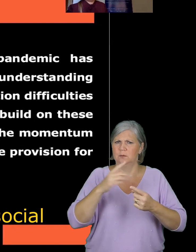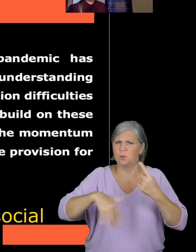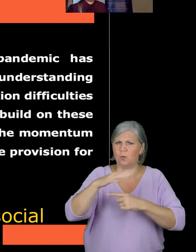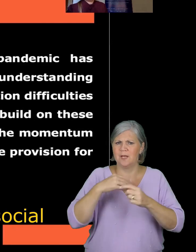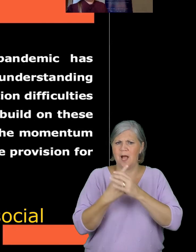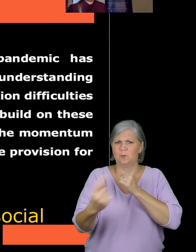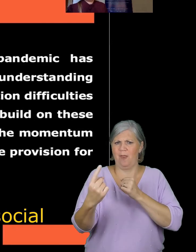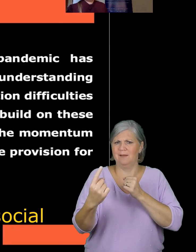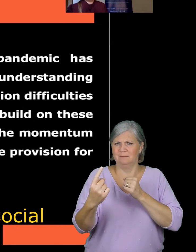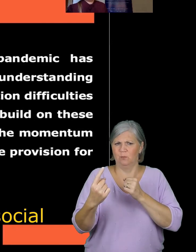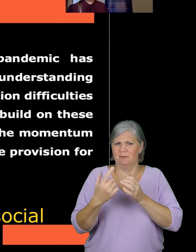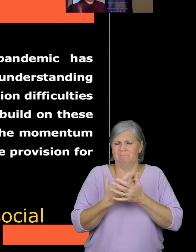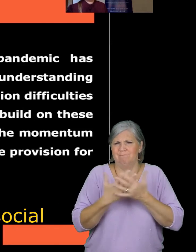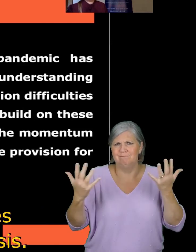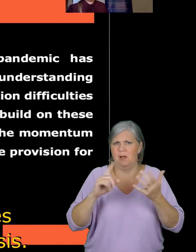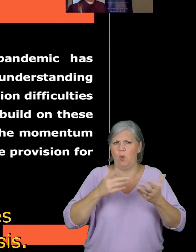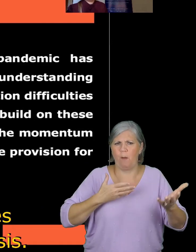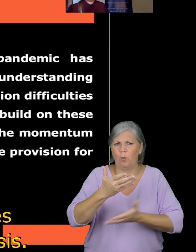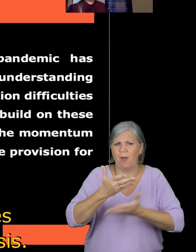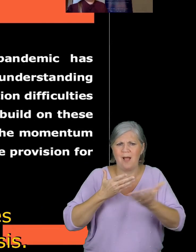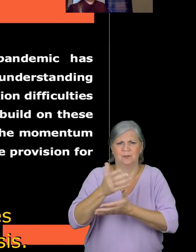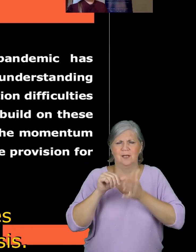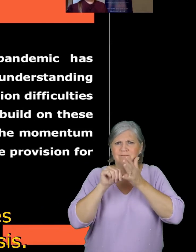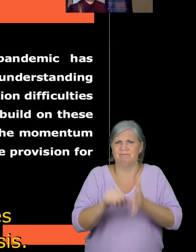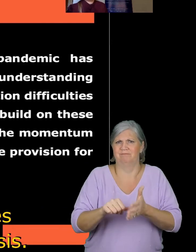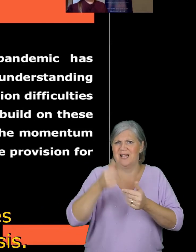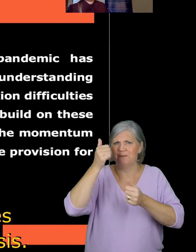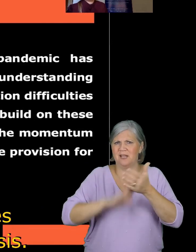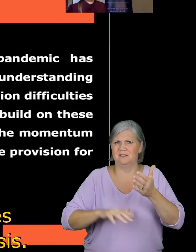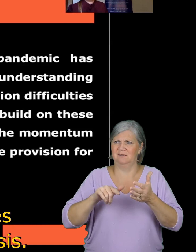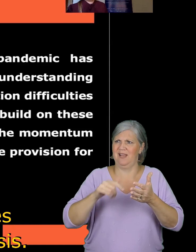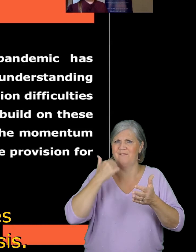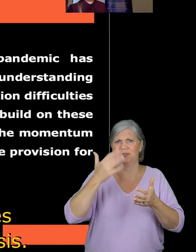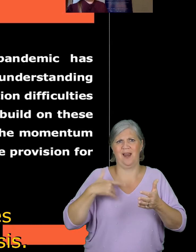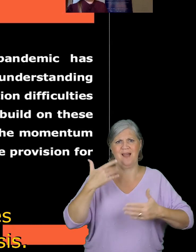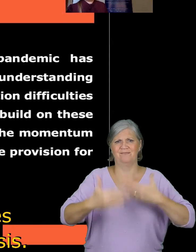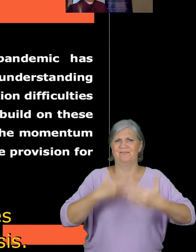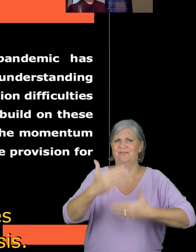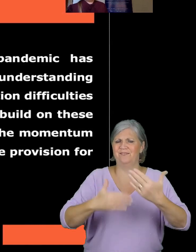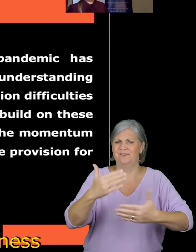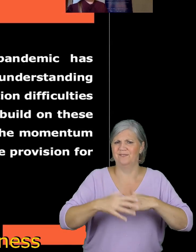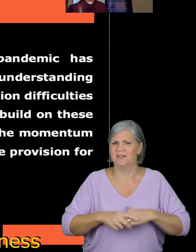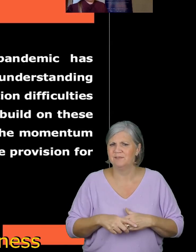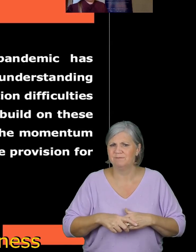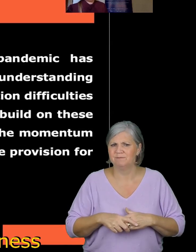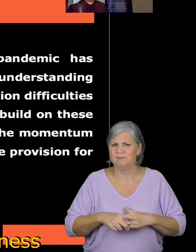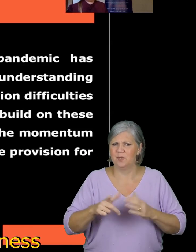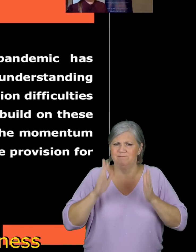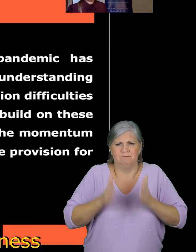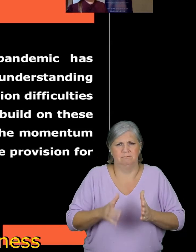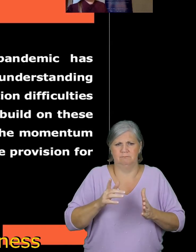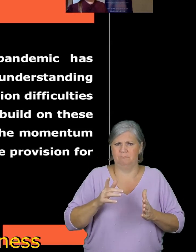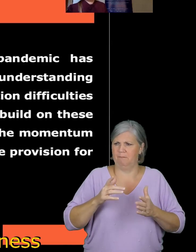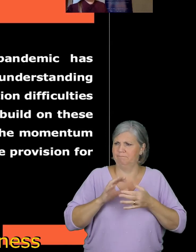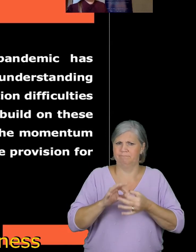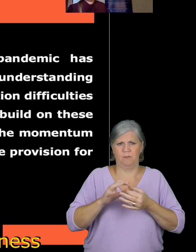understanding of social isolation that many with communication difficulties experience on a daily basis. It is essential to